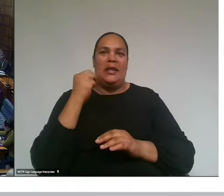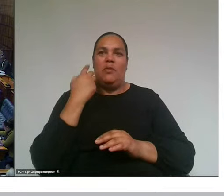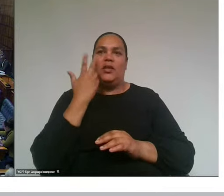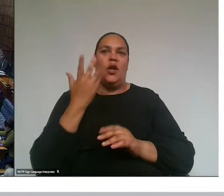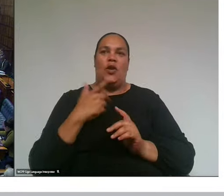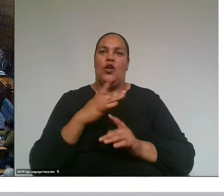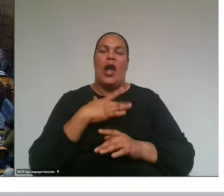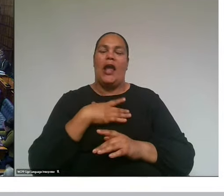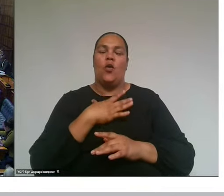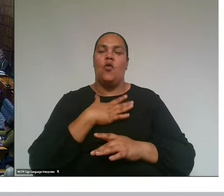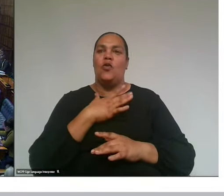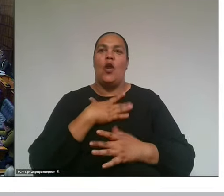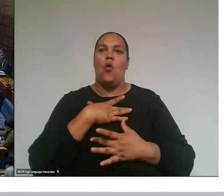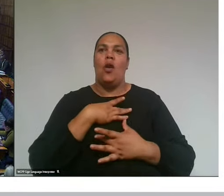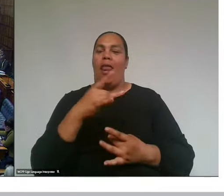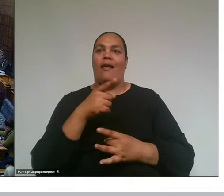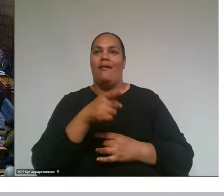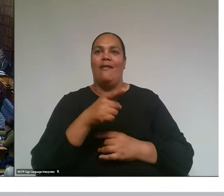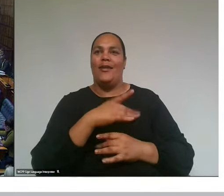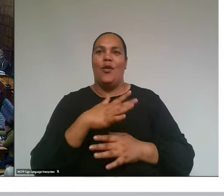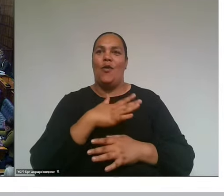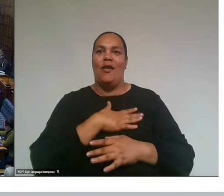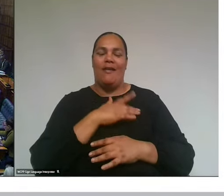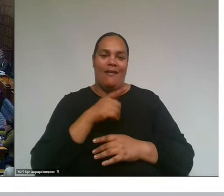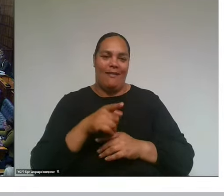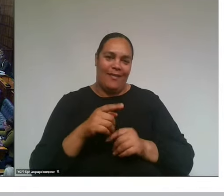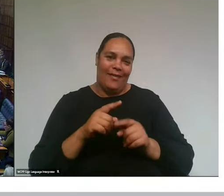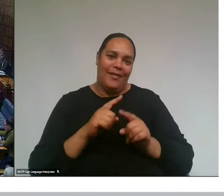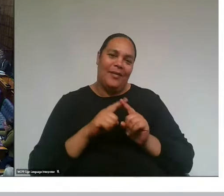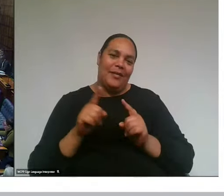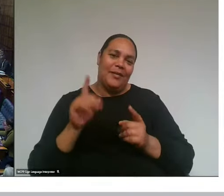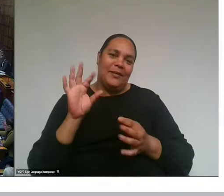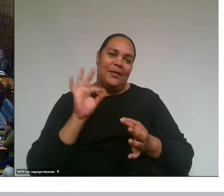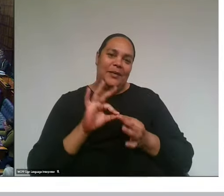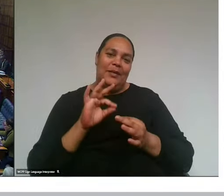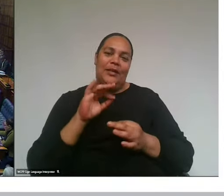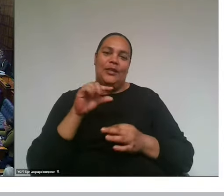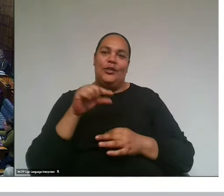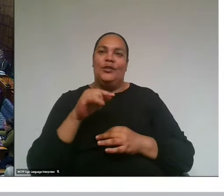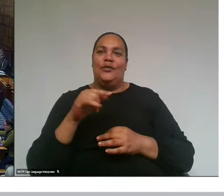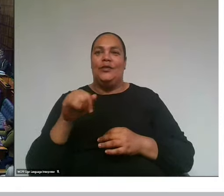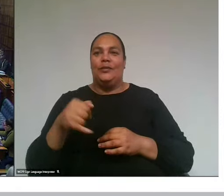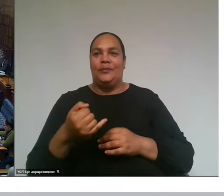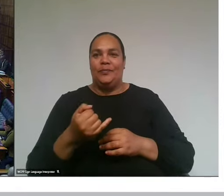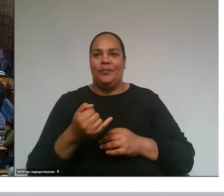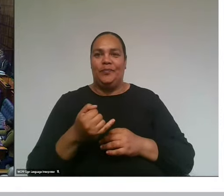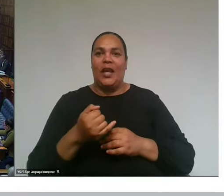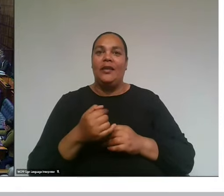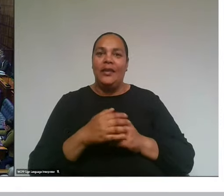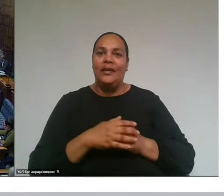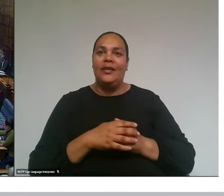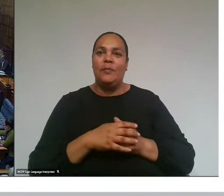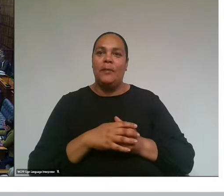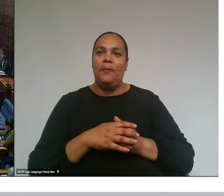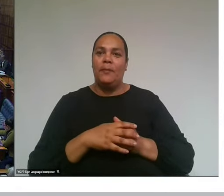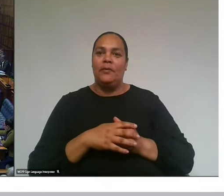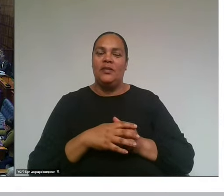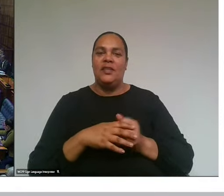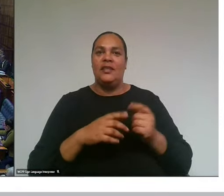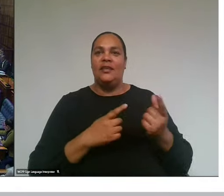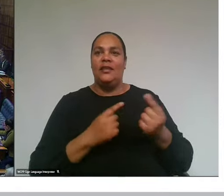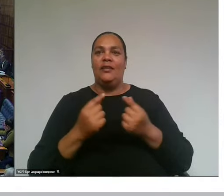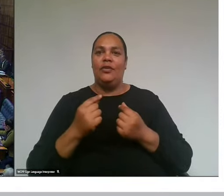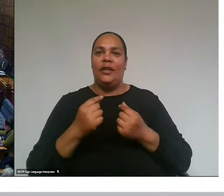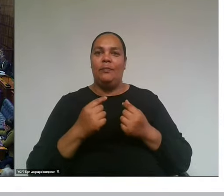the in the annual report particularly in the g4j strategy as a response to grow the